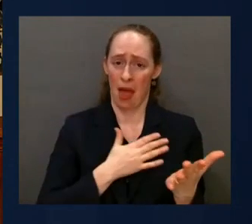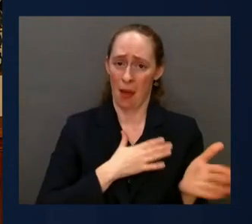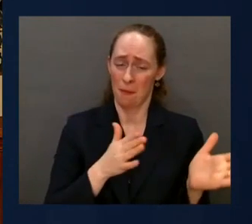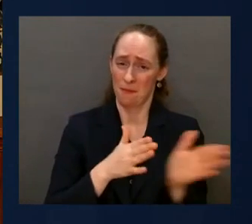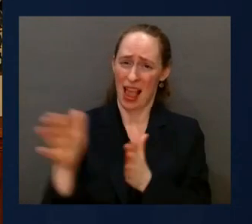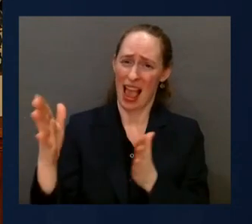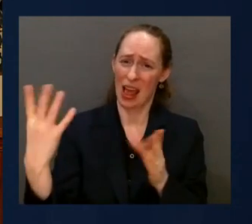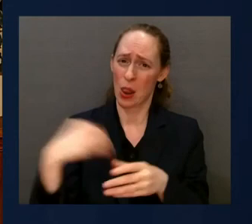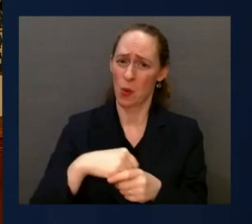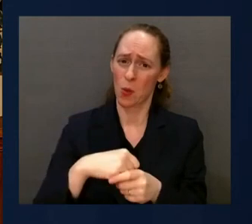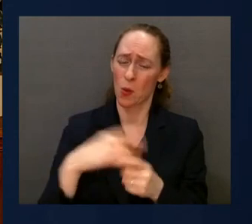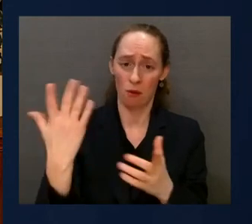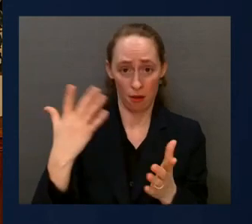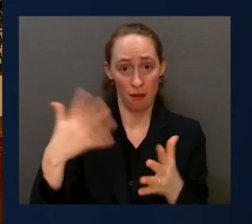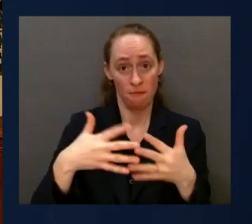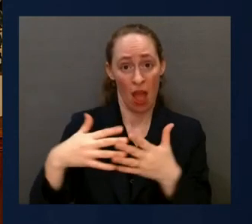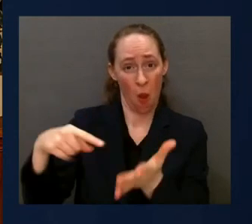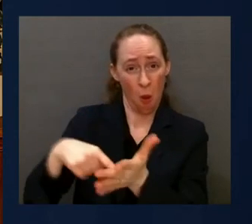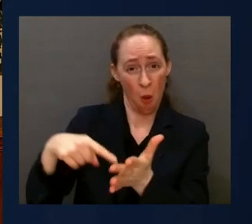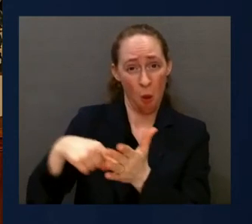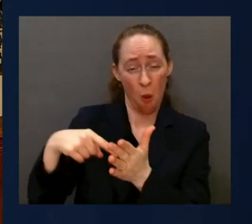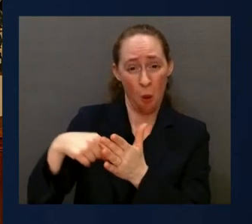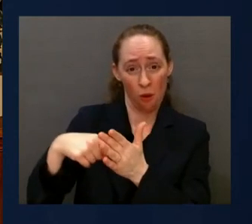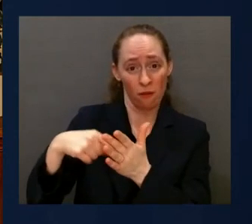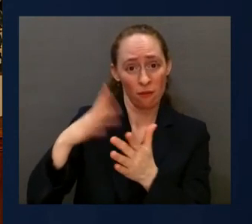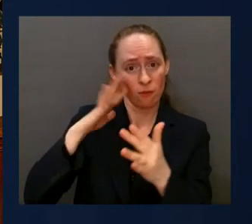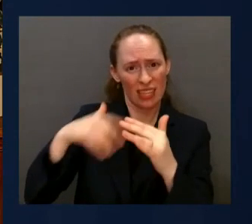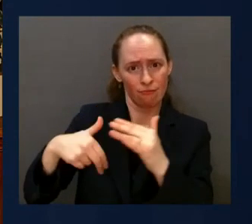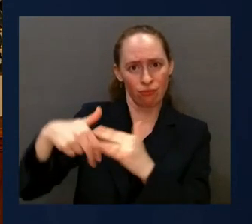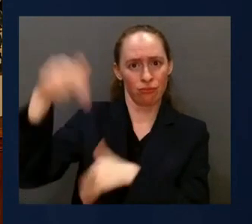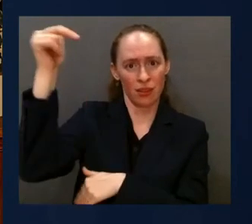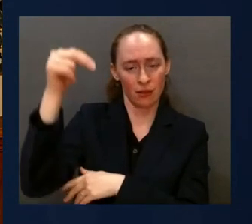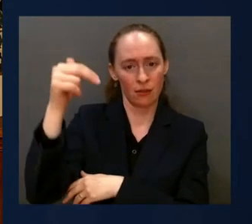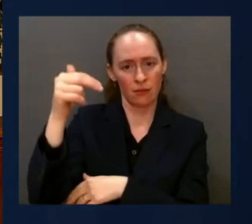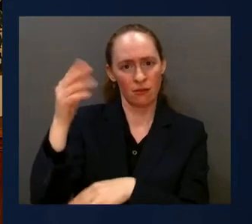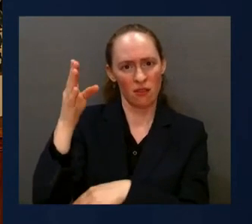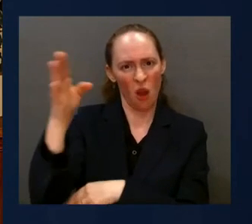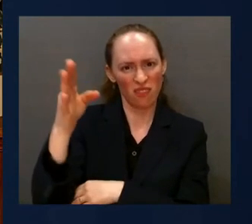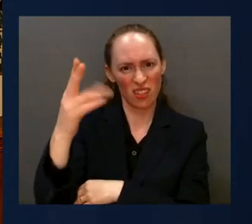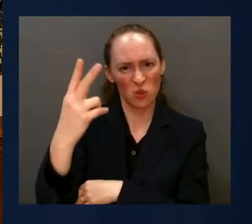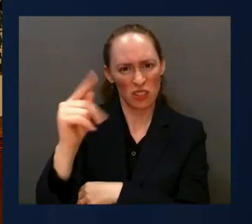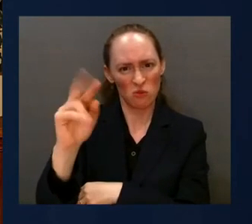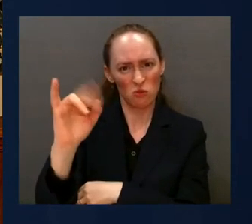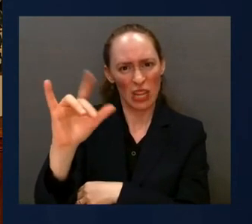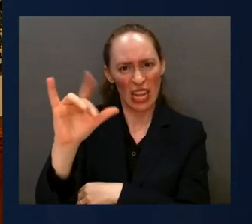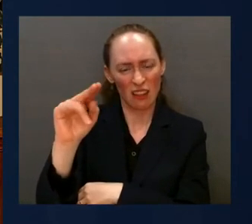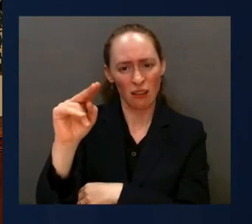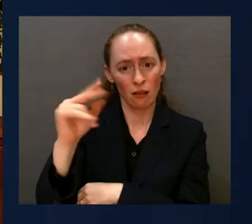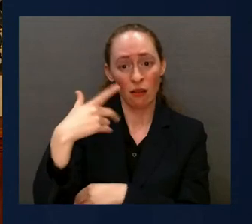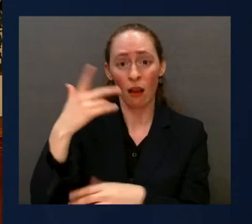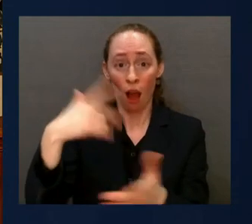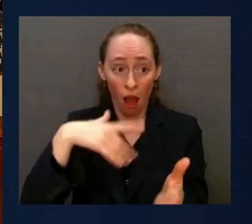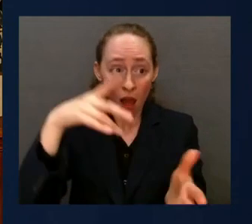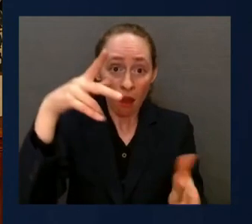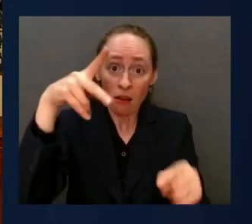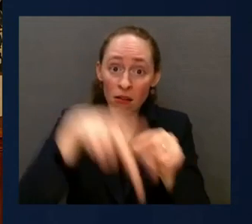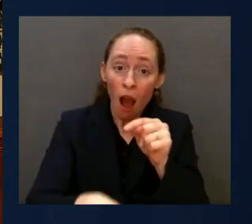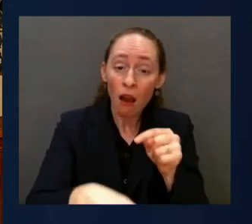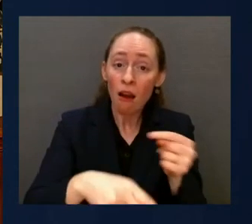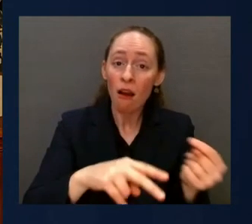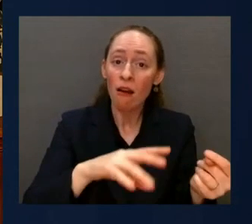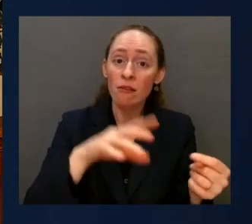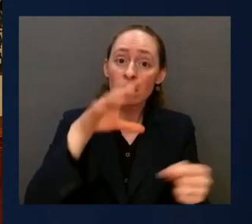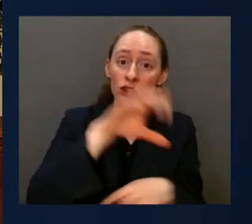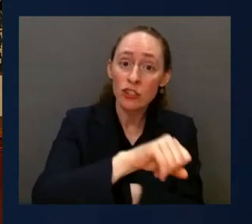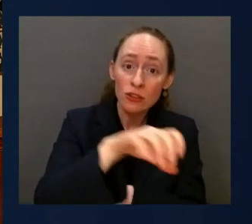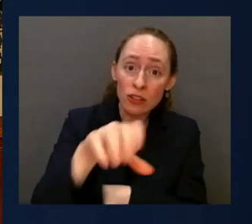bit of Medicare or Social Security. In fact, we're going to extend the Medicare Trust Fund at least 2 decades, because that's going to be the next argument. How do we